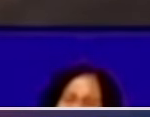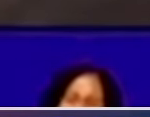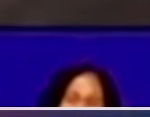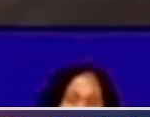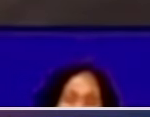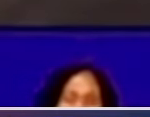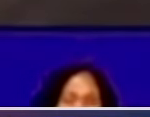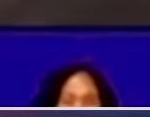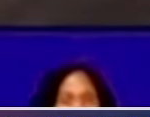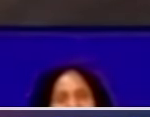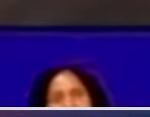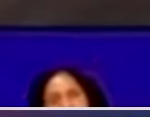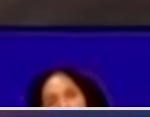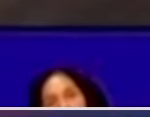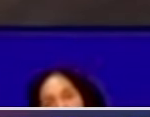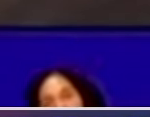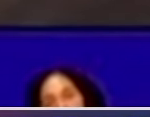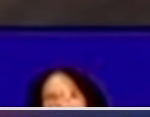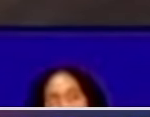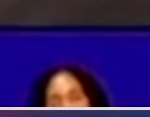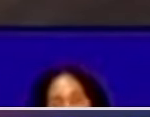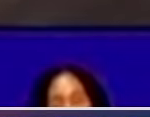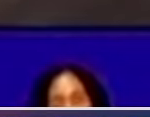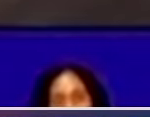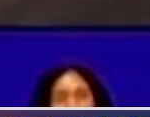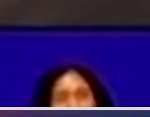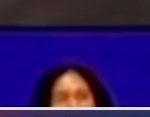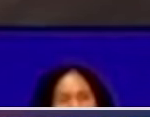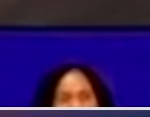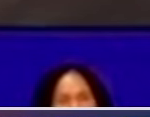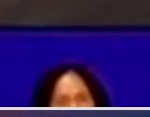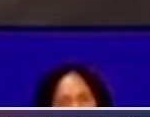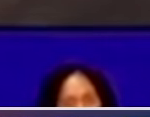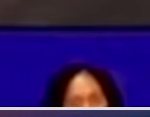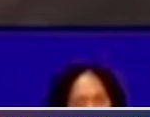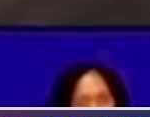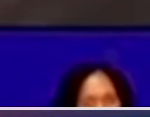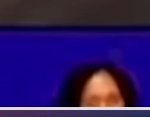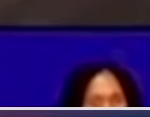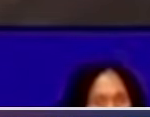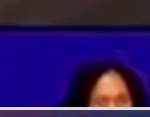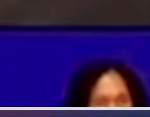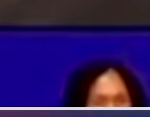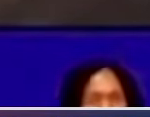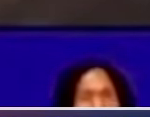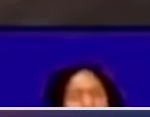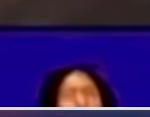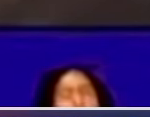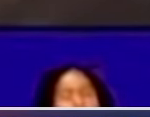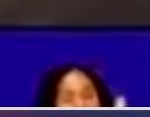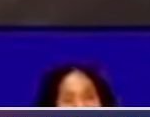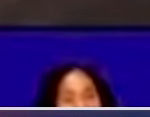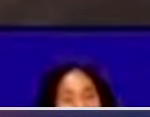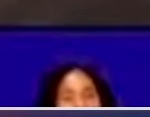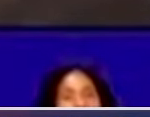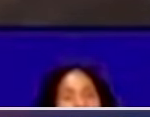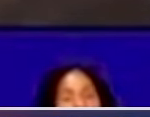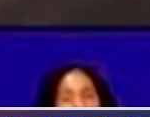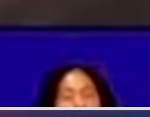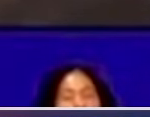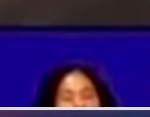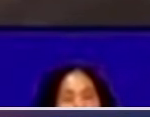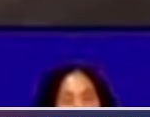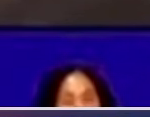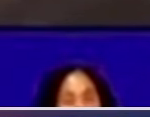talk while our country slides further and further backwards and millions more of our citizens fall into poverty